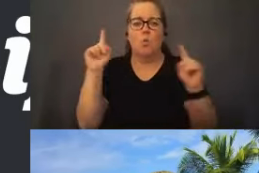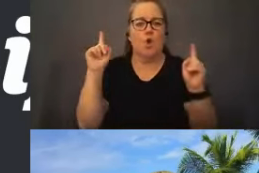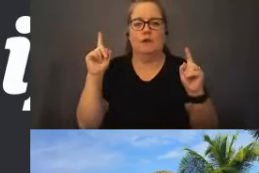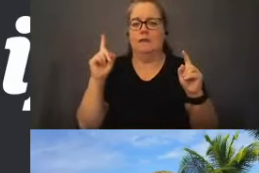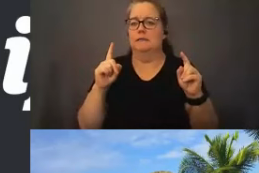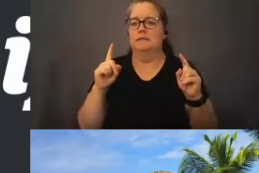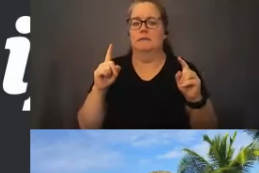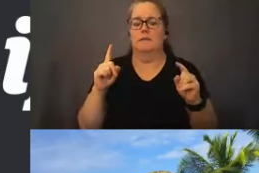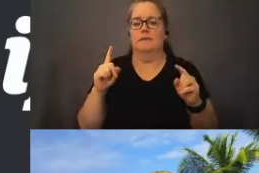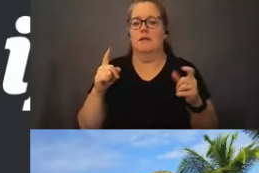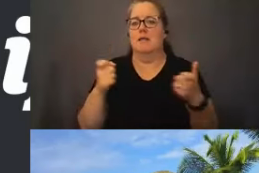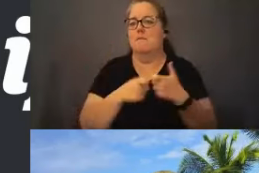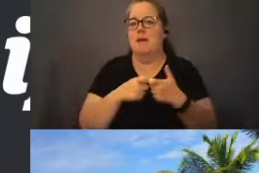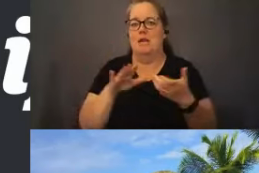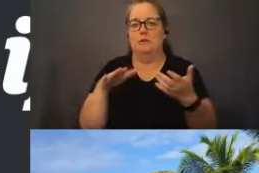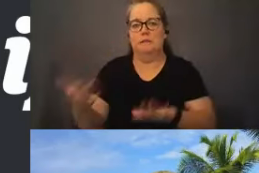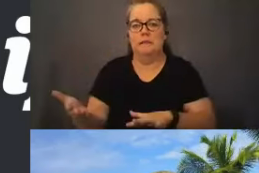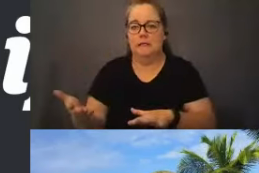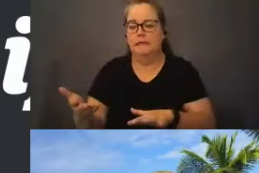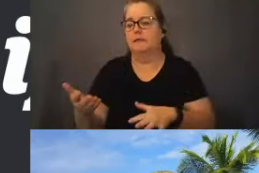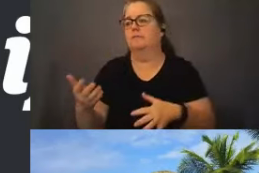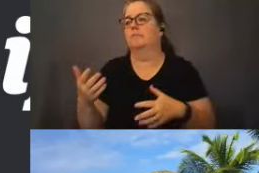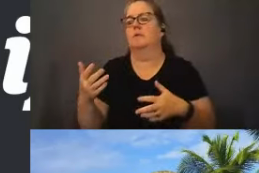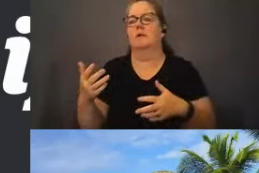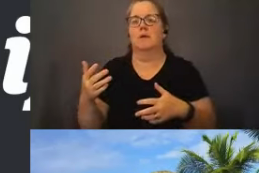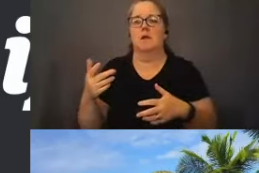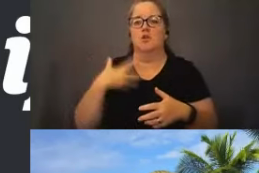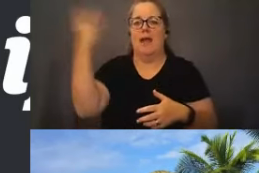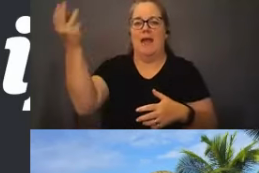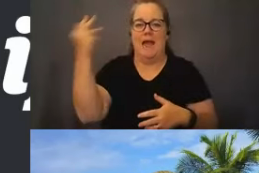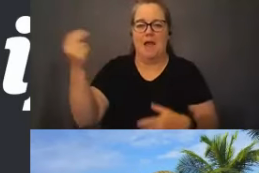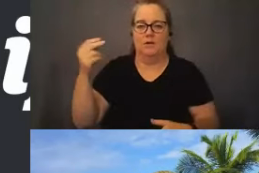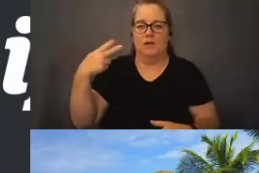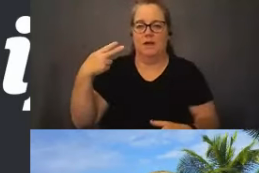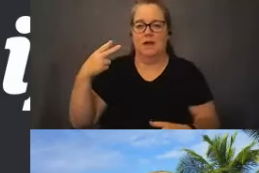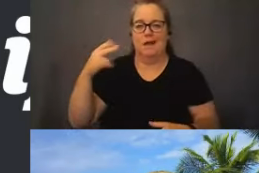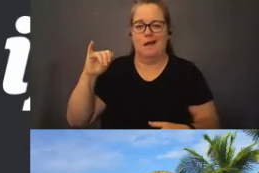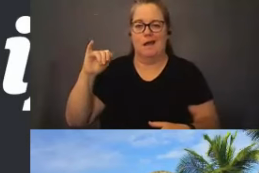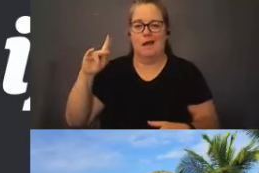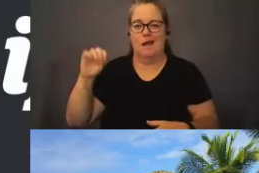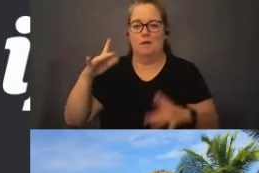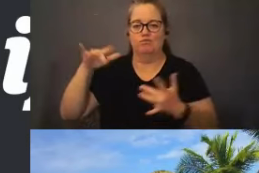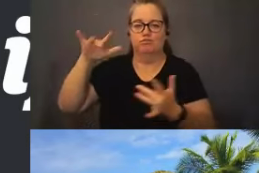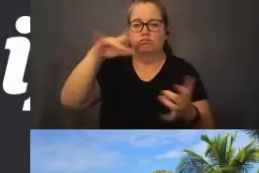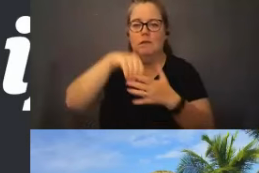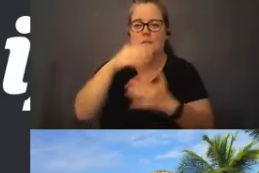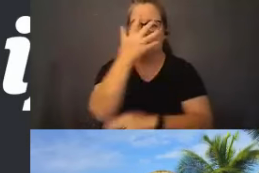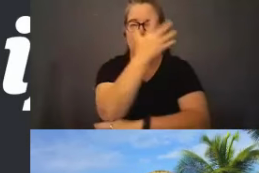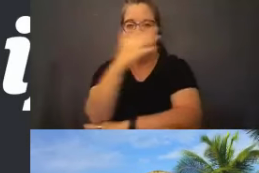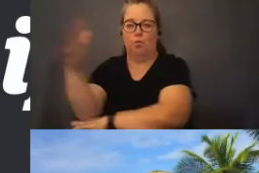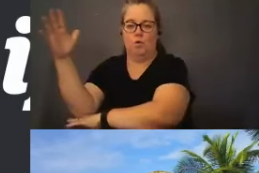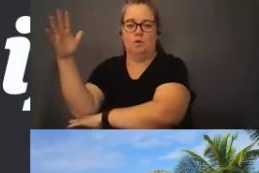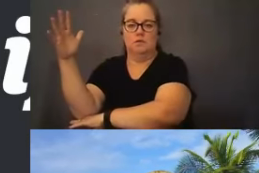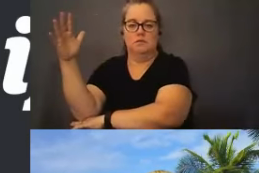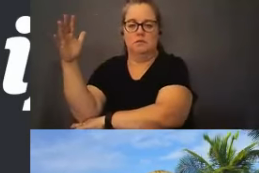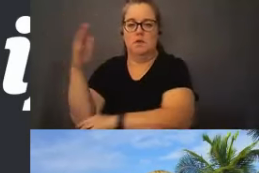is dead, you're out on a hike in the woods, you don't have cell service, like all kinds of things, and